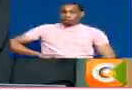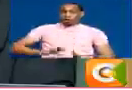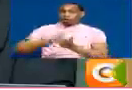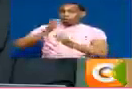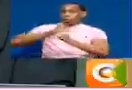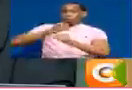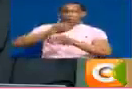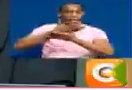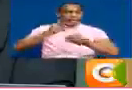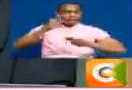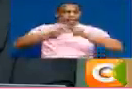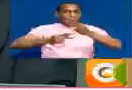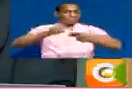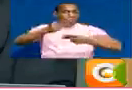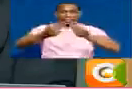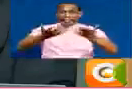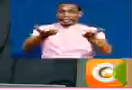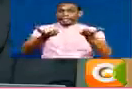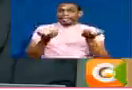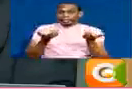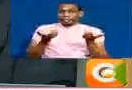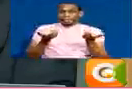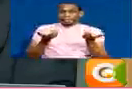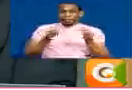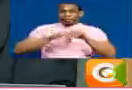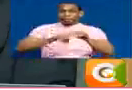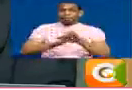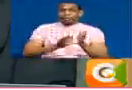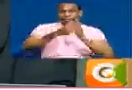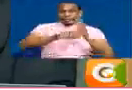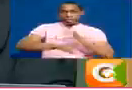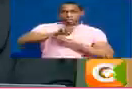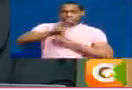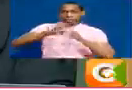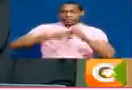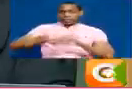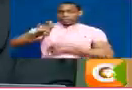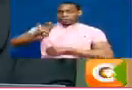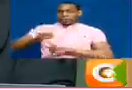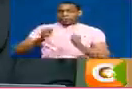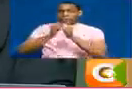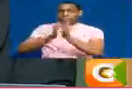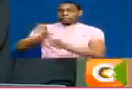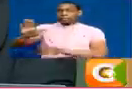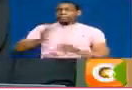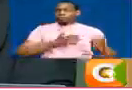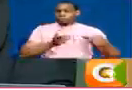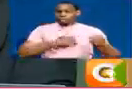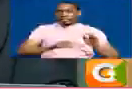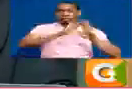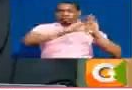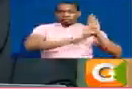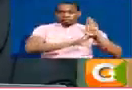from undertaking any processes required under Article 257(4) and 5 in respect